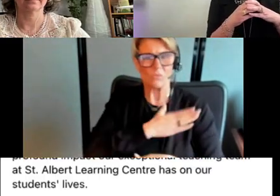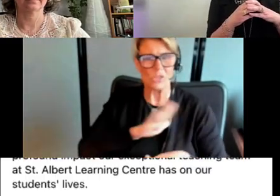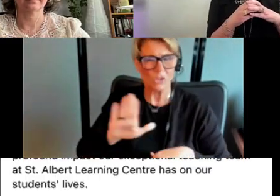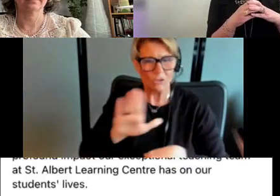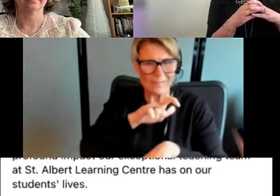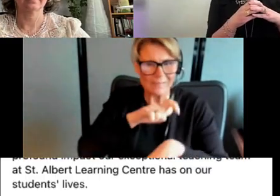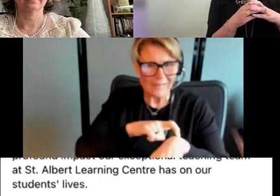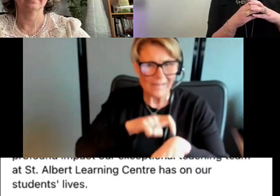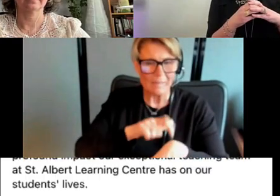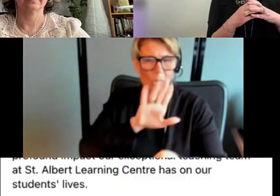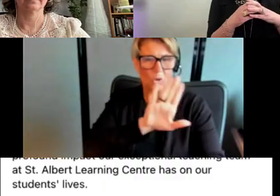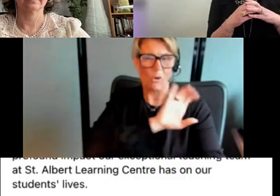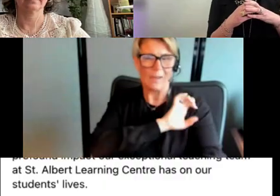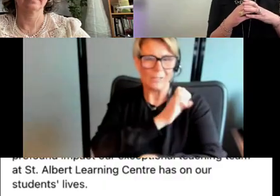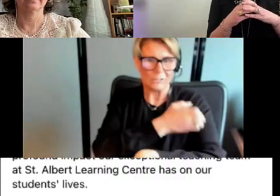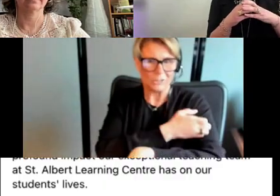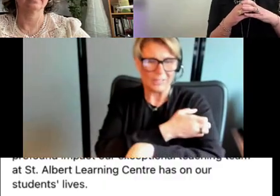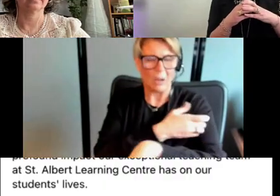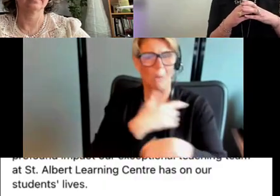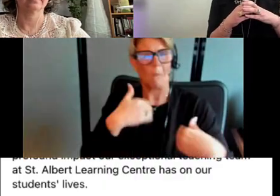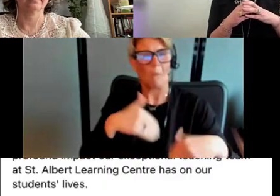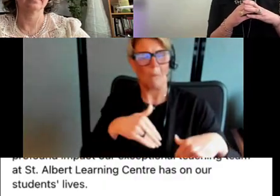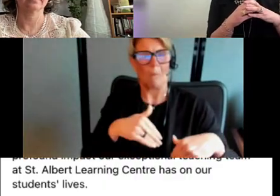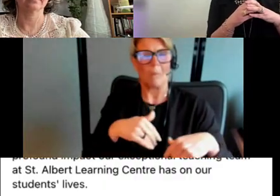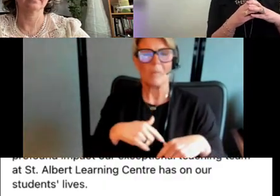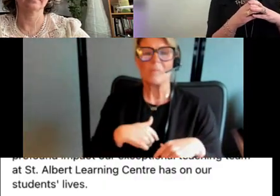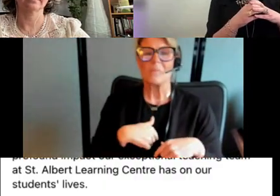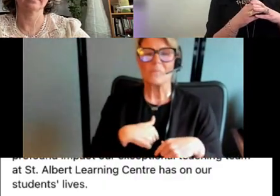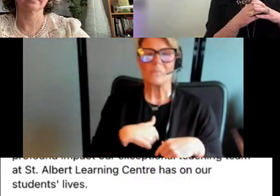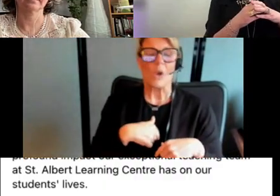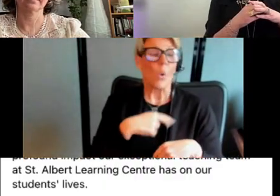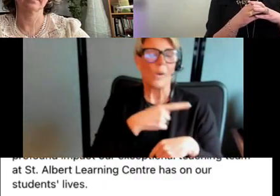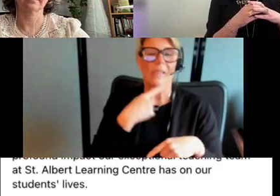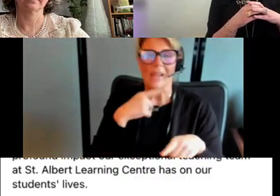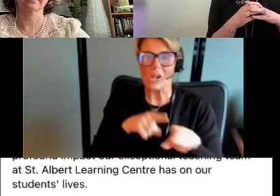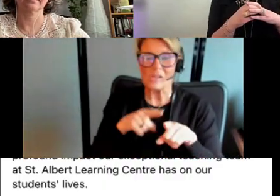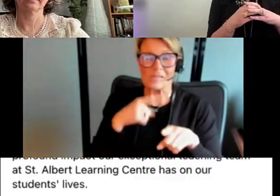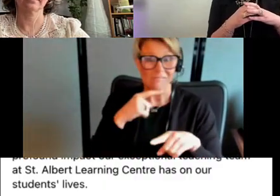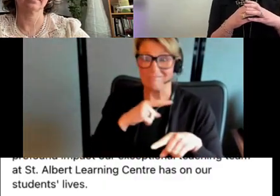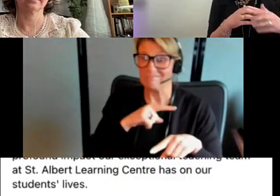energy. I, for one, did not think I would ever graduate school.